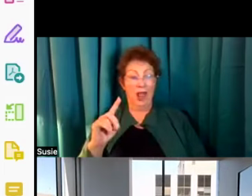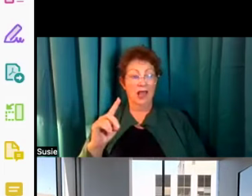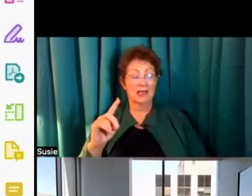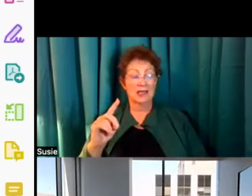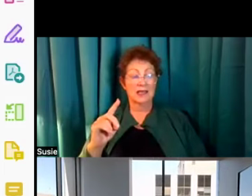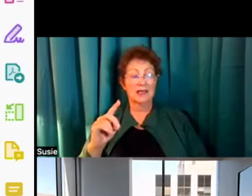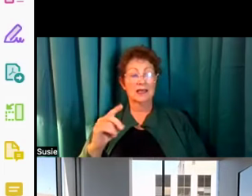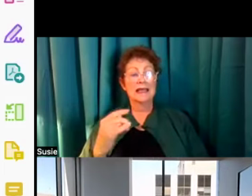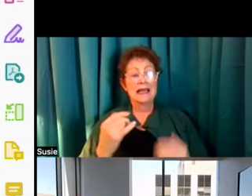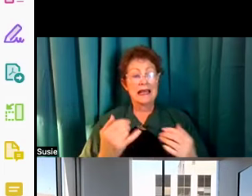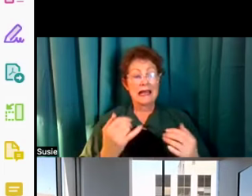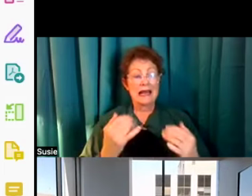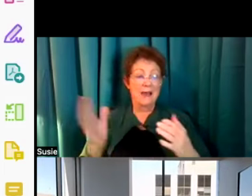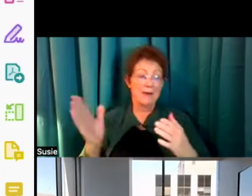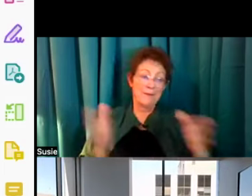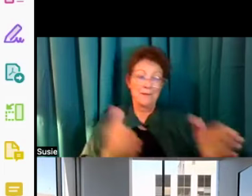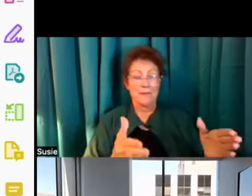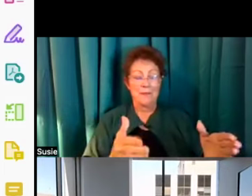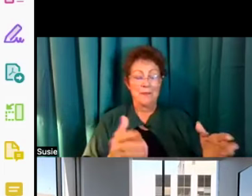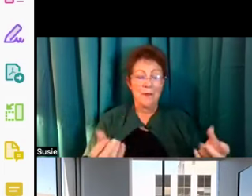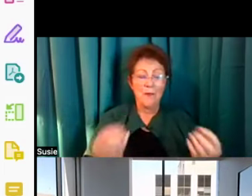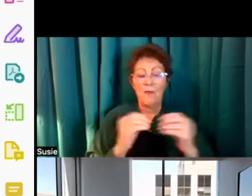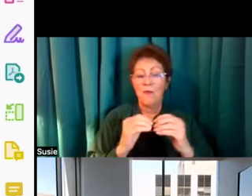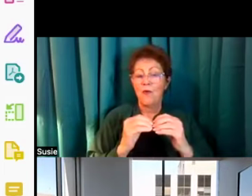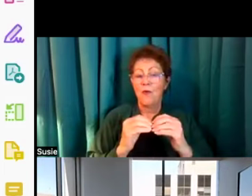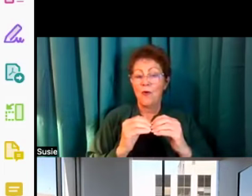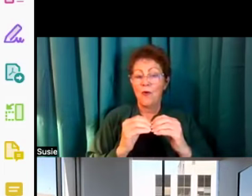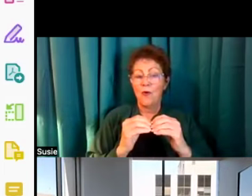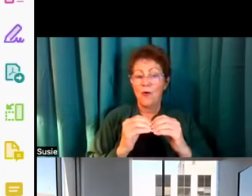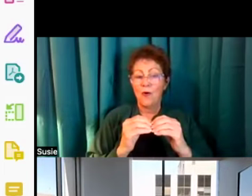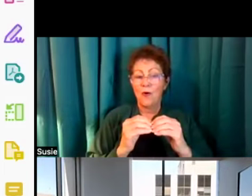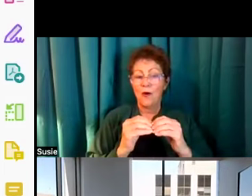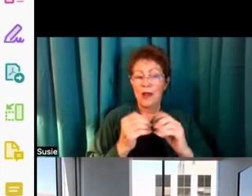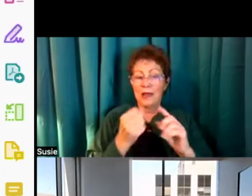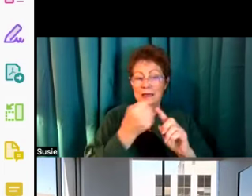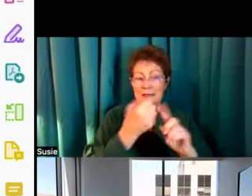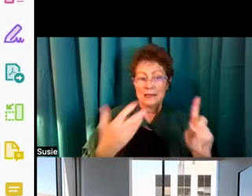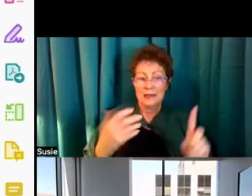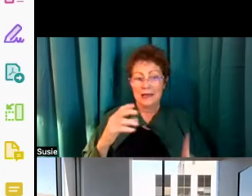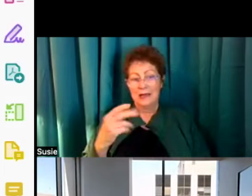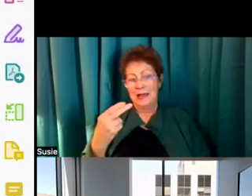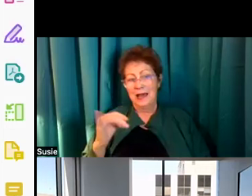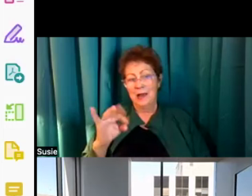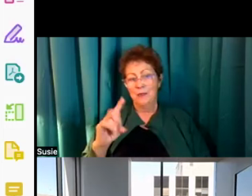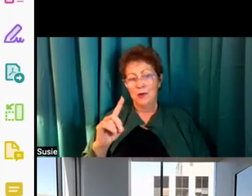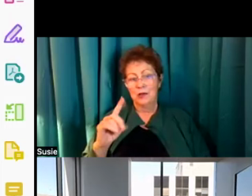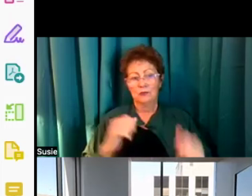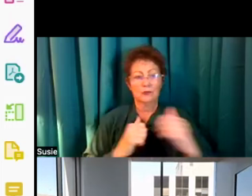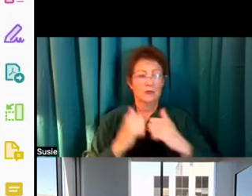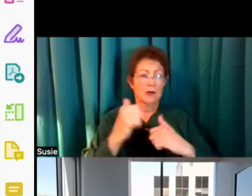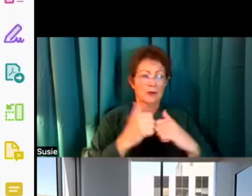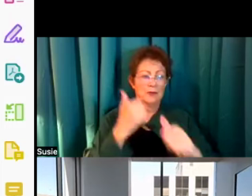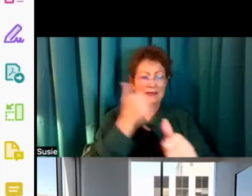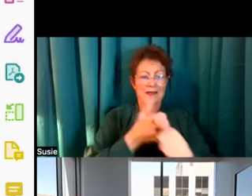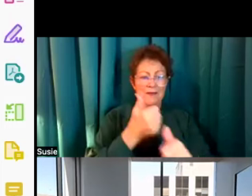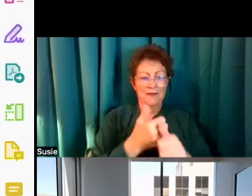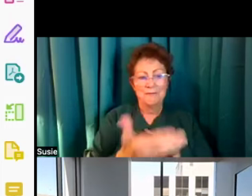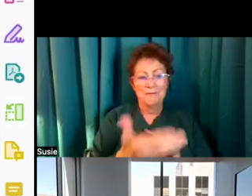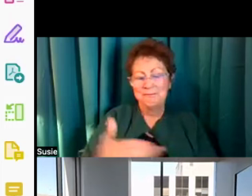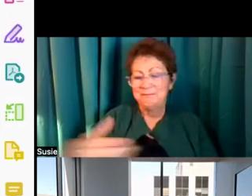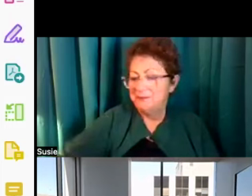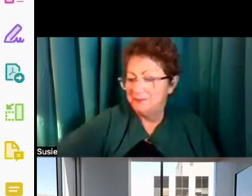And now we'll actually move to more detailed discussion of hybrid structures themselves. So a